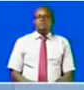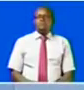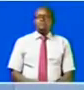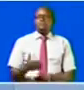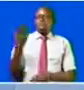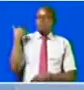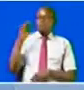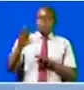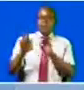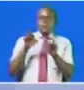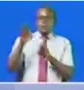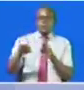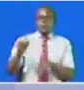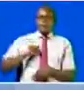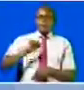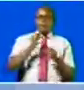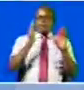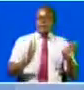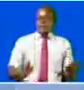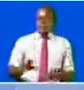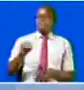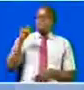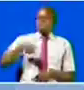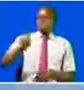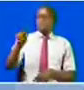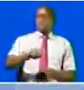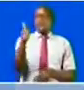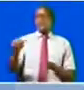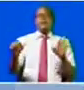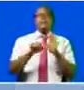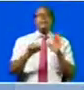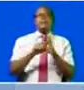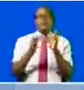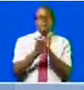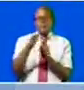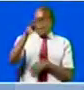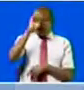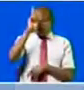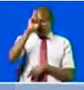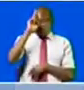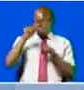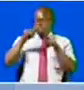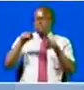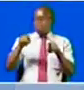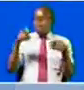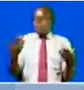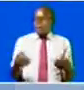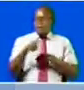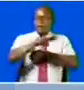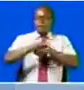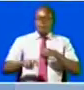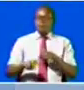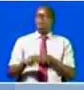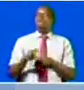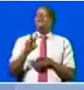Former nominated Senator Paul Njoroge has found himself in yet another tiff with the police as he accuses them of stealing his